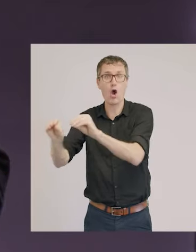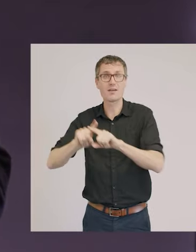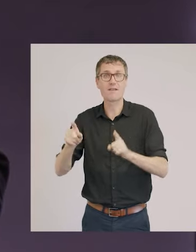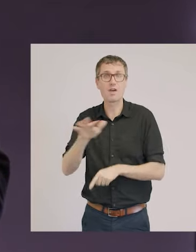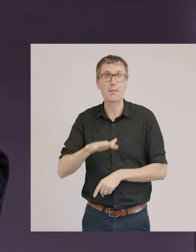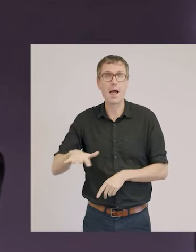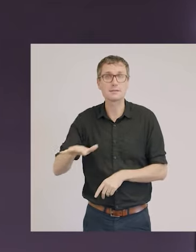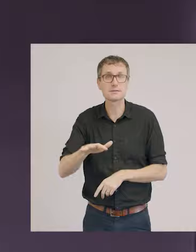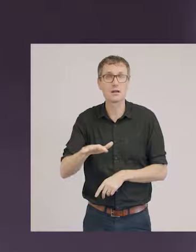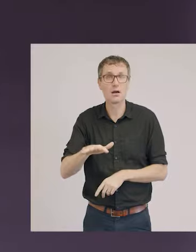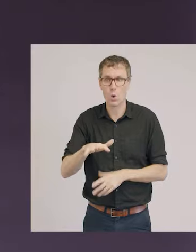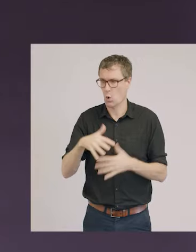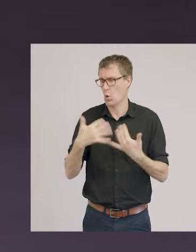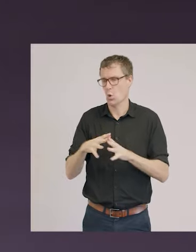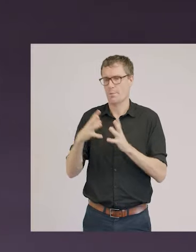or